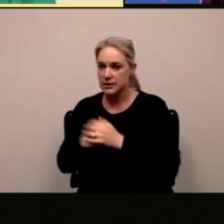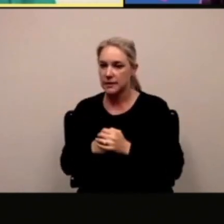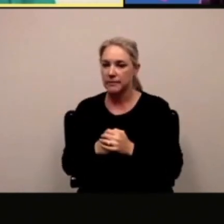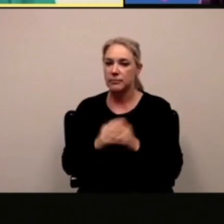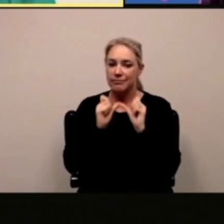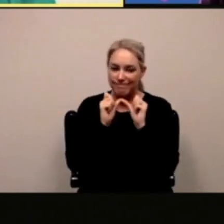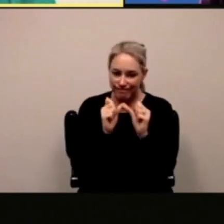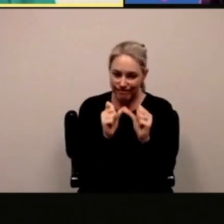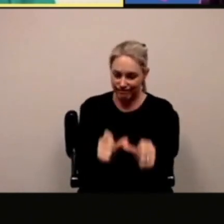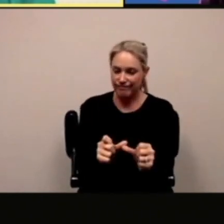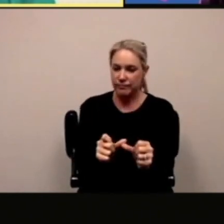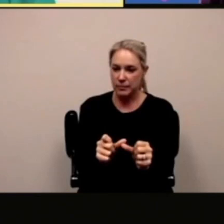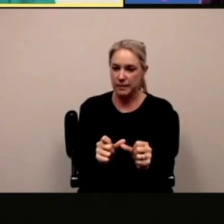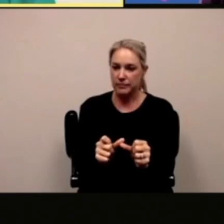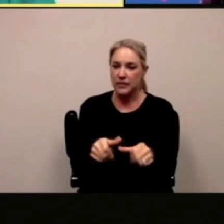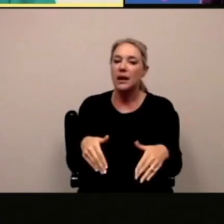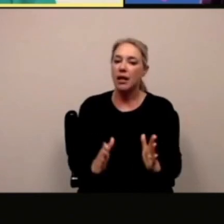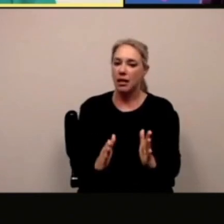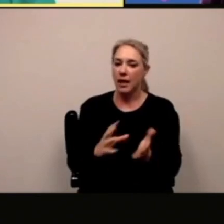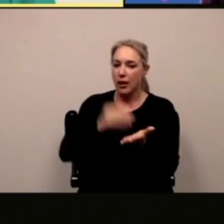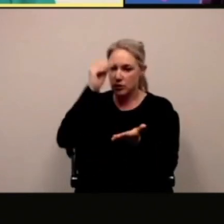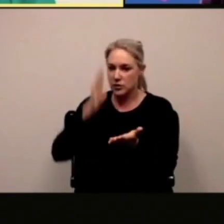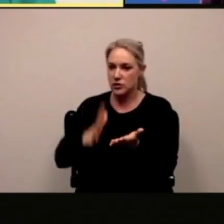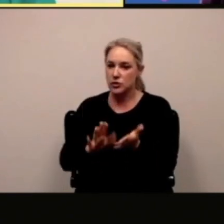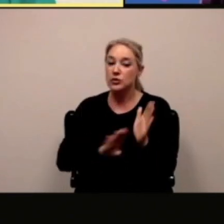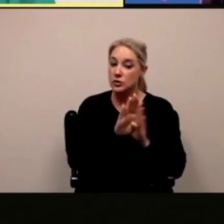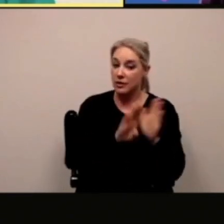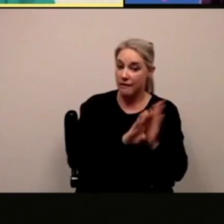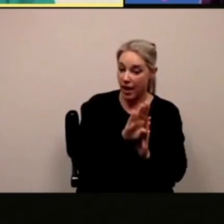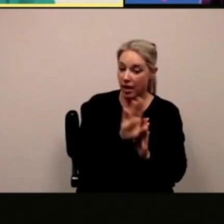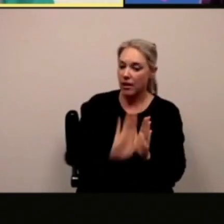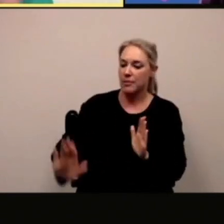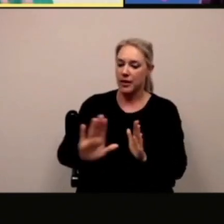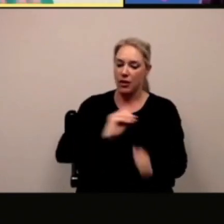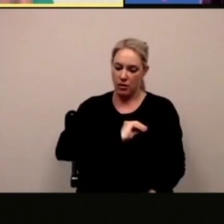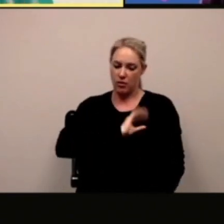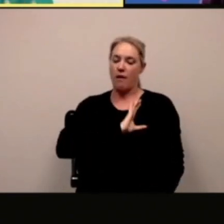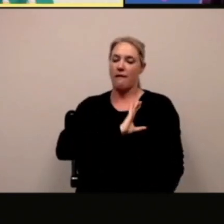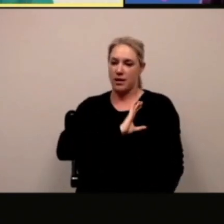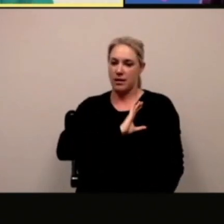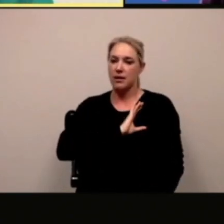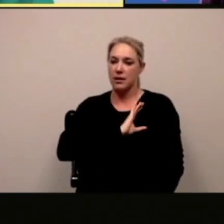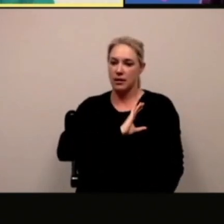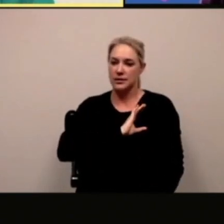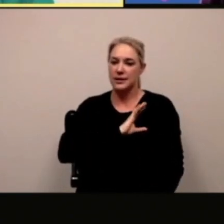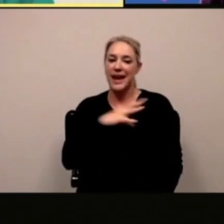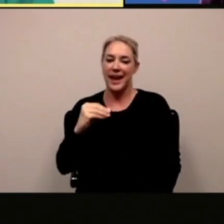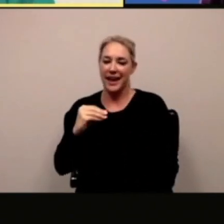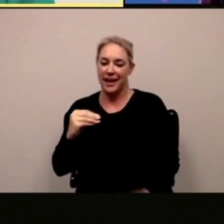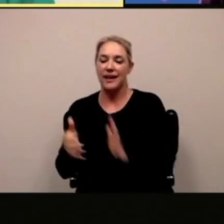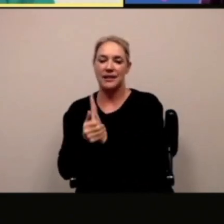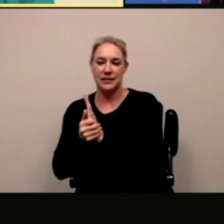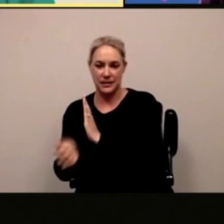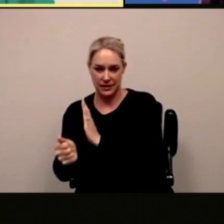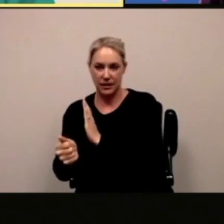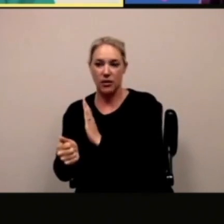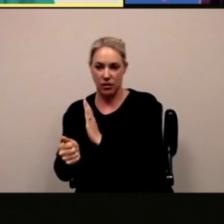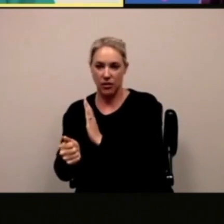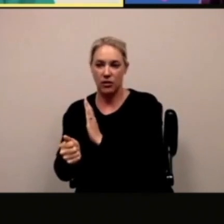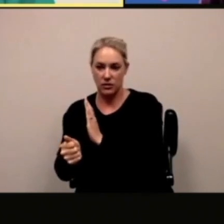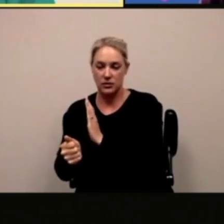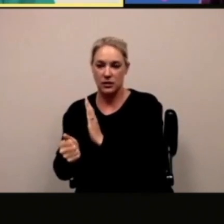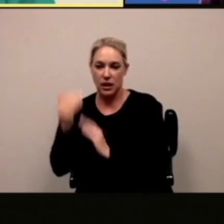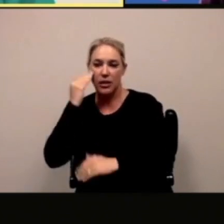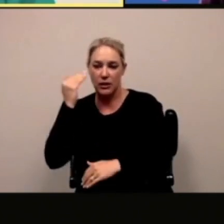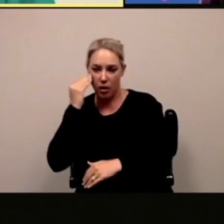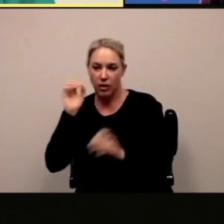then that way we'll see kids develop that confidence, but also develop that content area knowledge. Well, they'll be able to keep